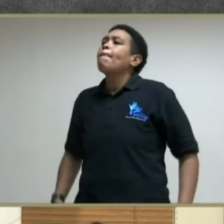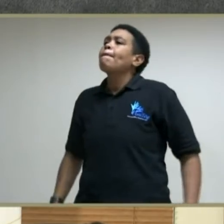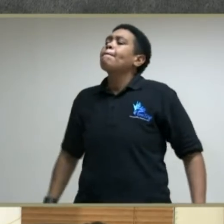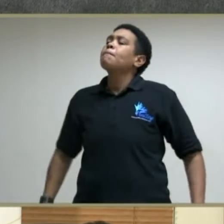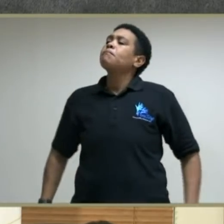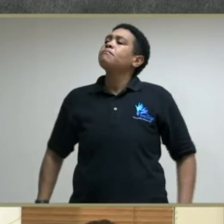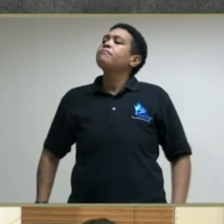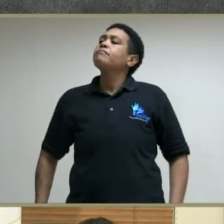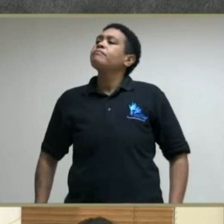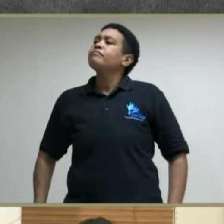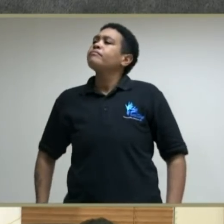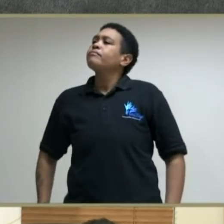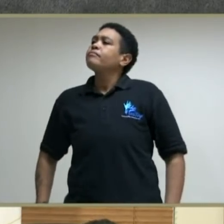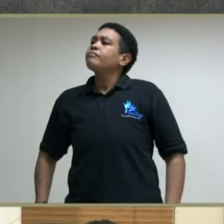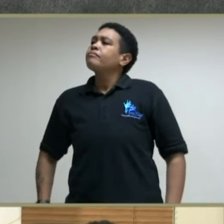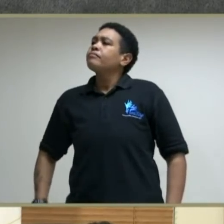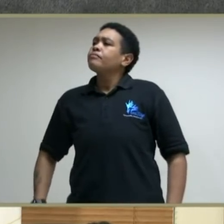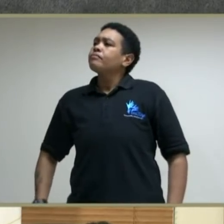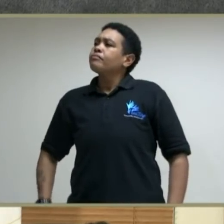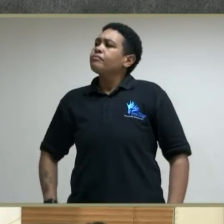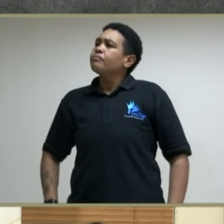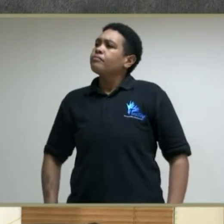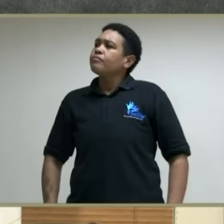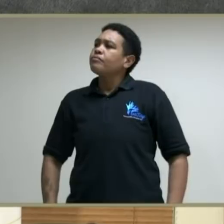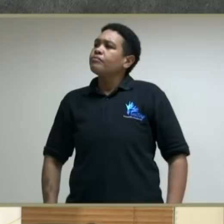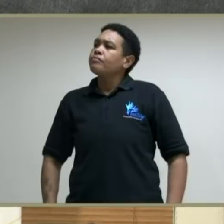In terms of the number of